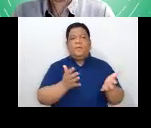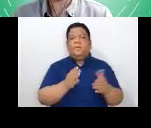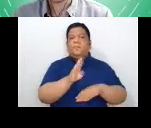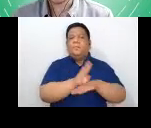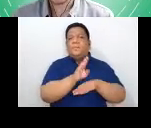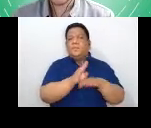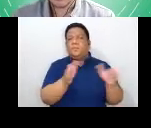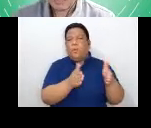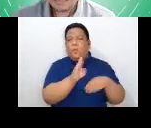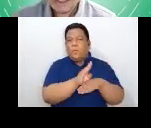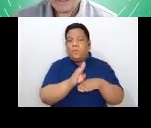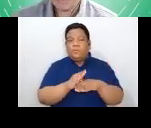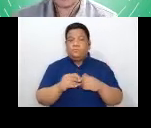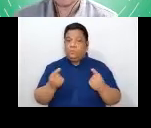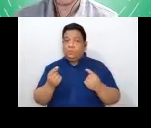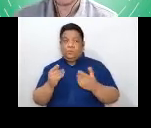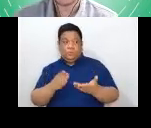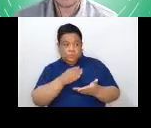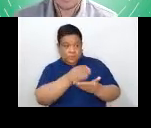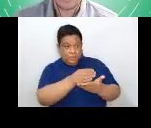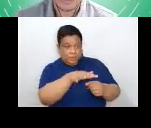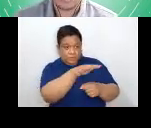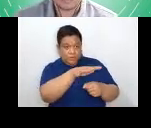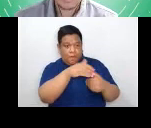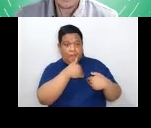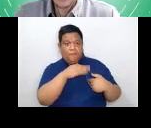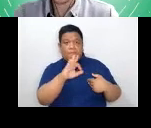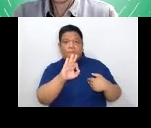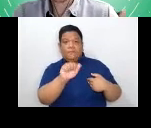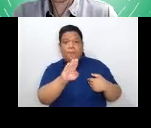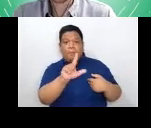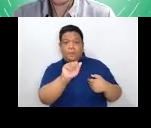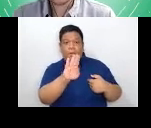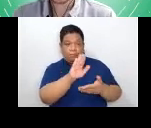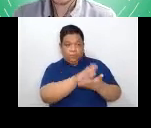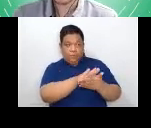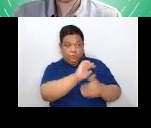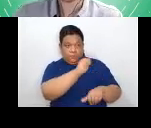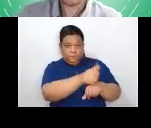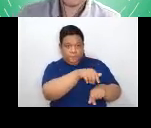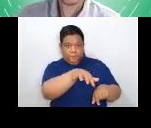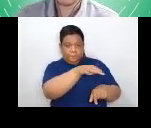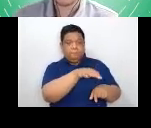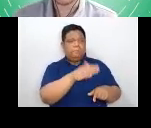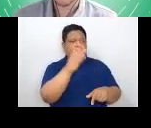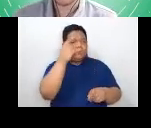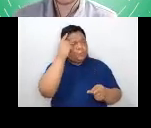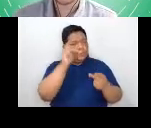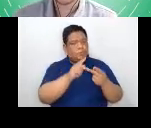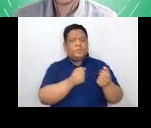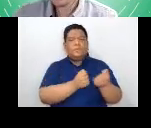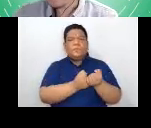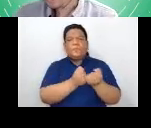a location, they're established as a Fab Lab in that school, for example, and they look to assist MSMEs with